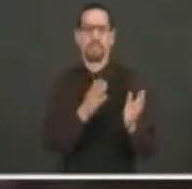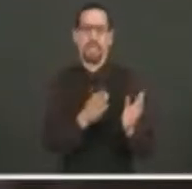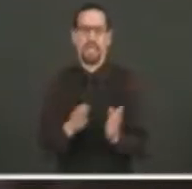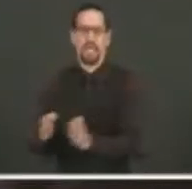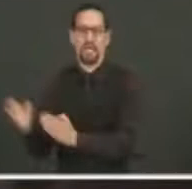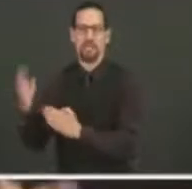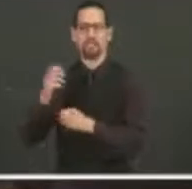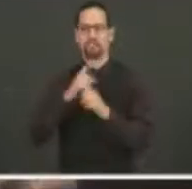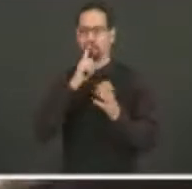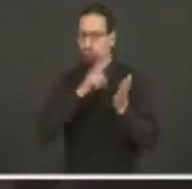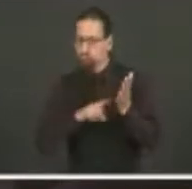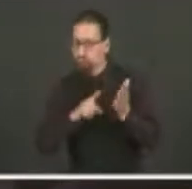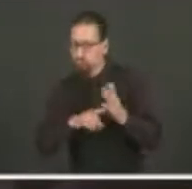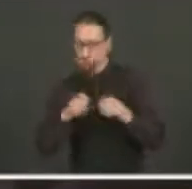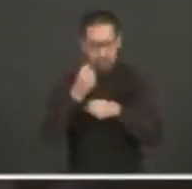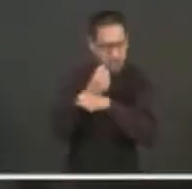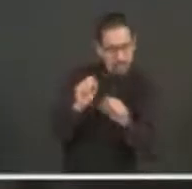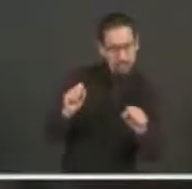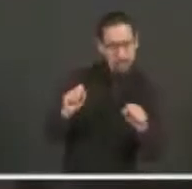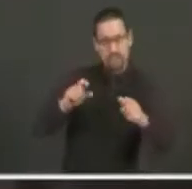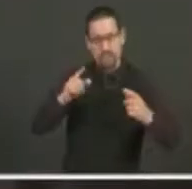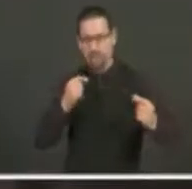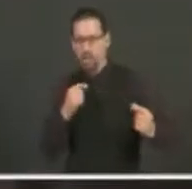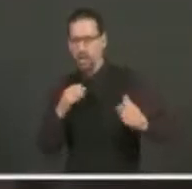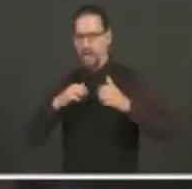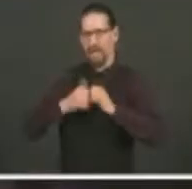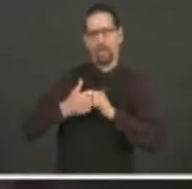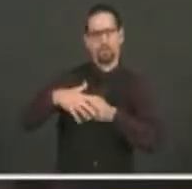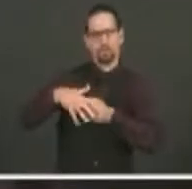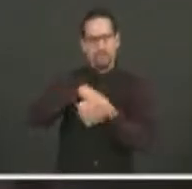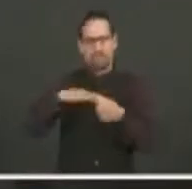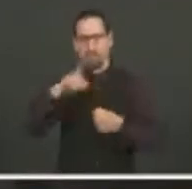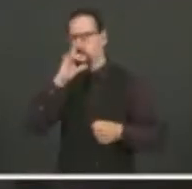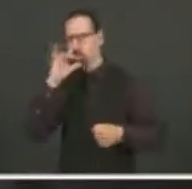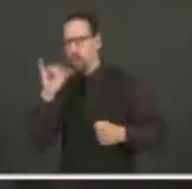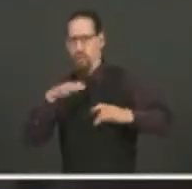apart and not close to enough, and people can be safe. But to be clear,